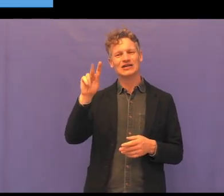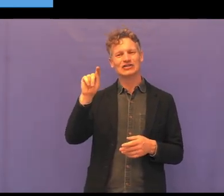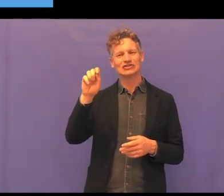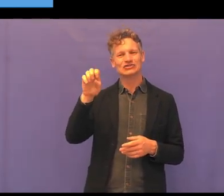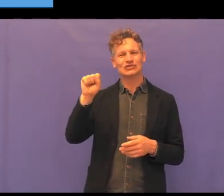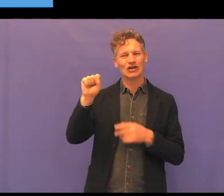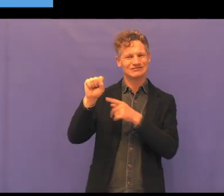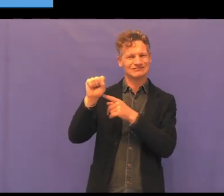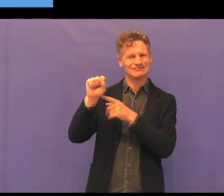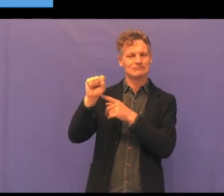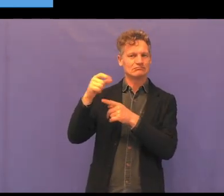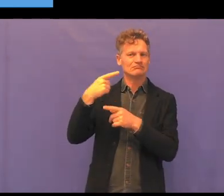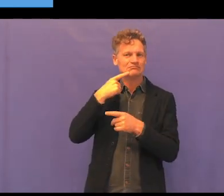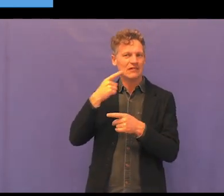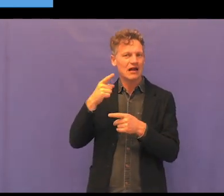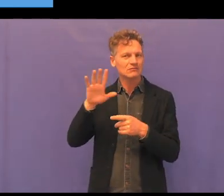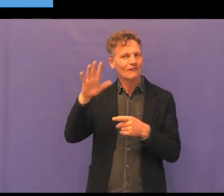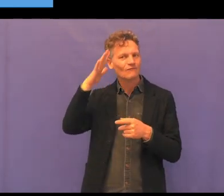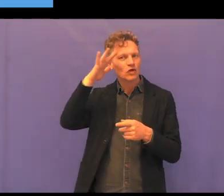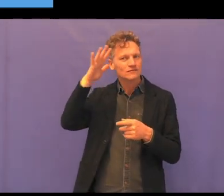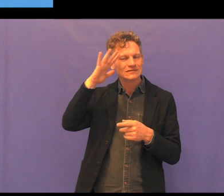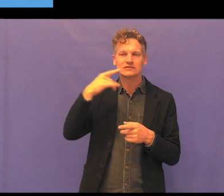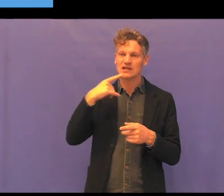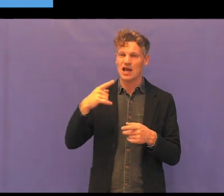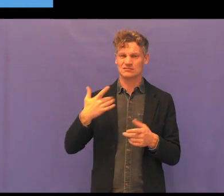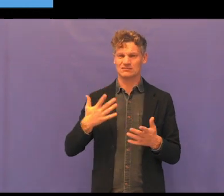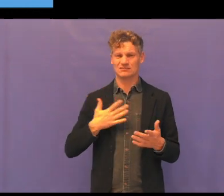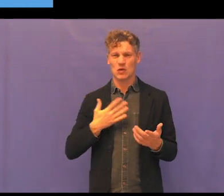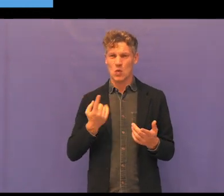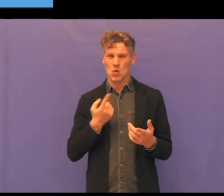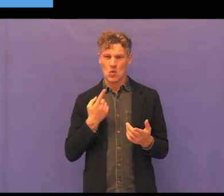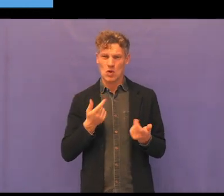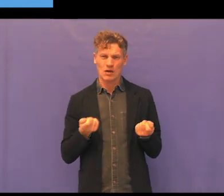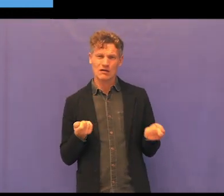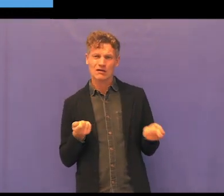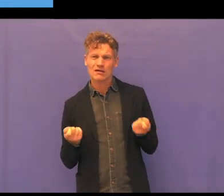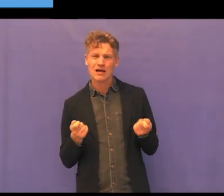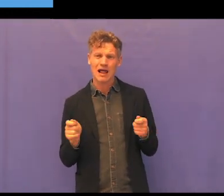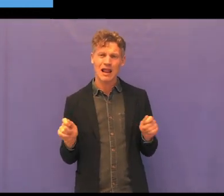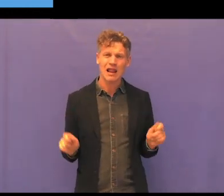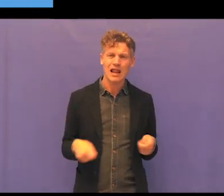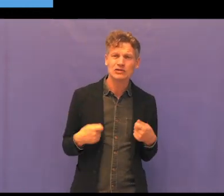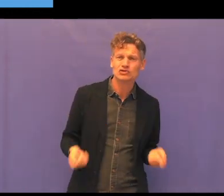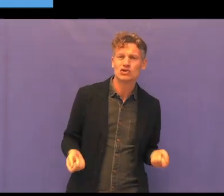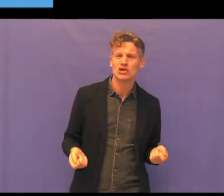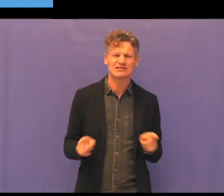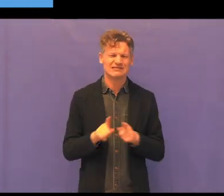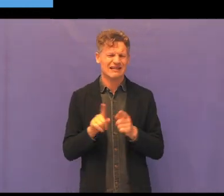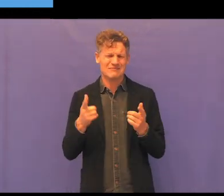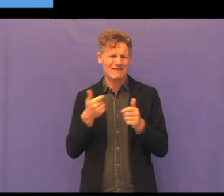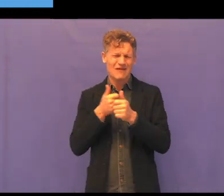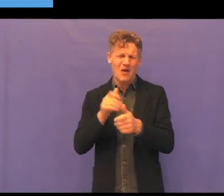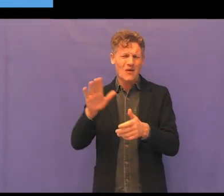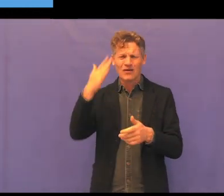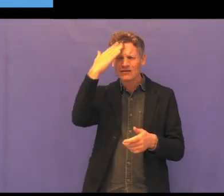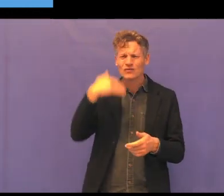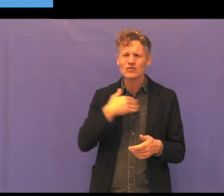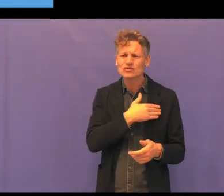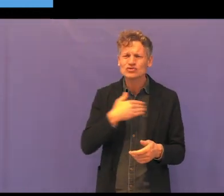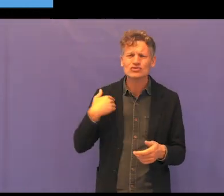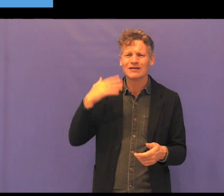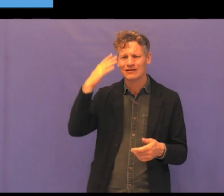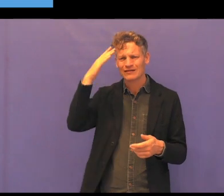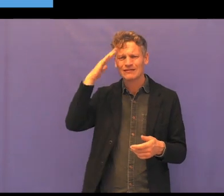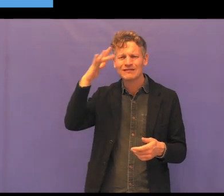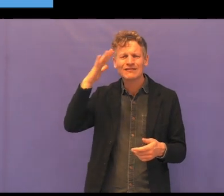kind of the Christian injunction to Adam to name all the plants and animals and sort of take possession of the earth.